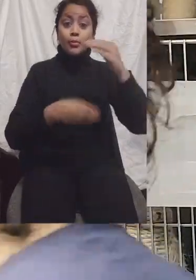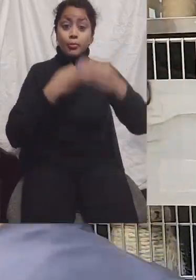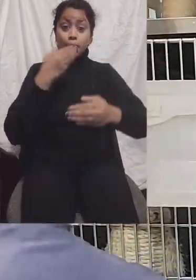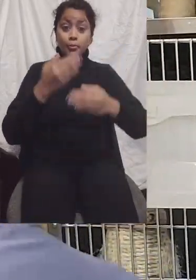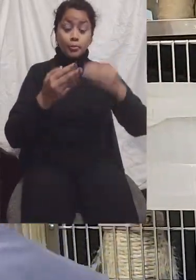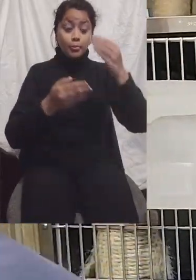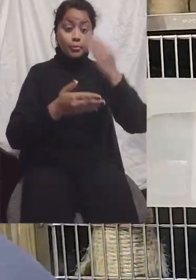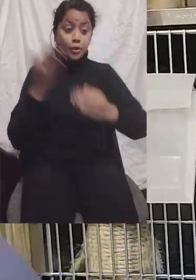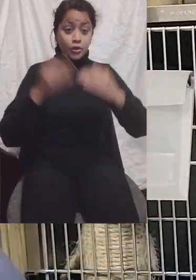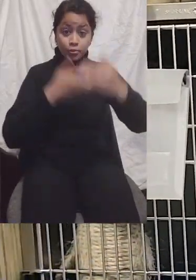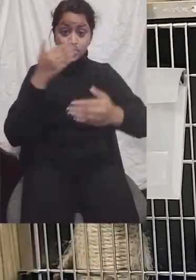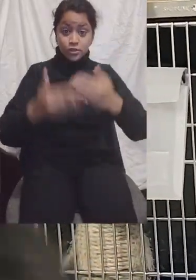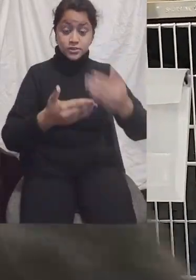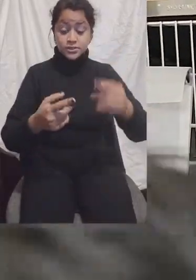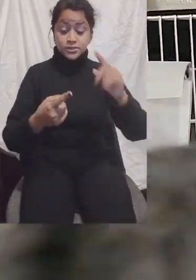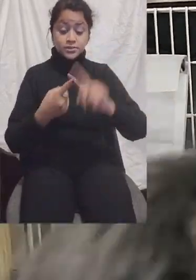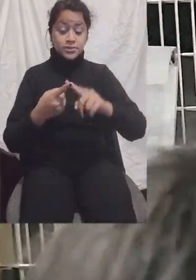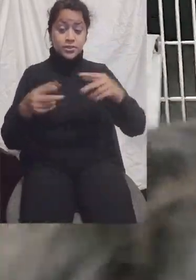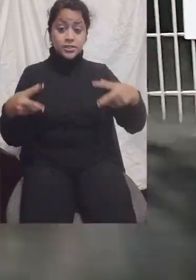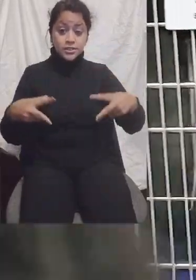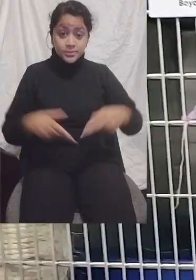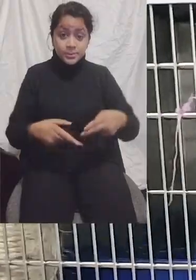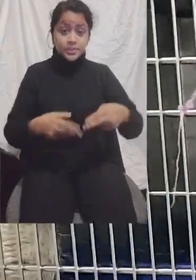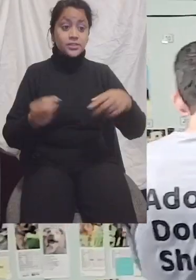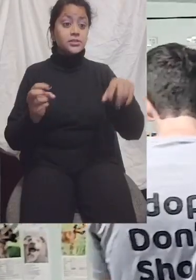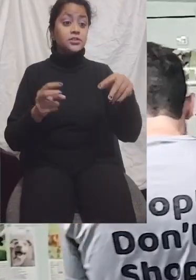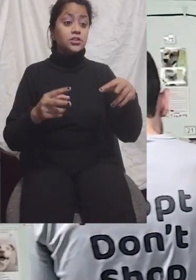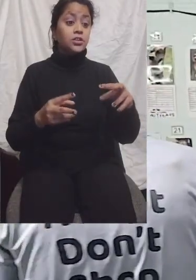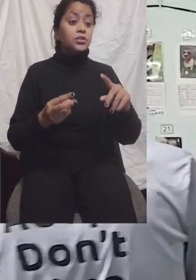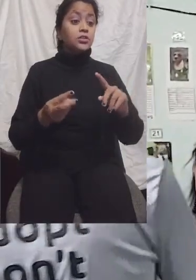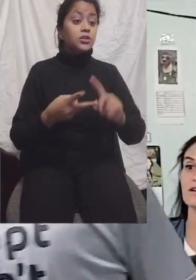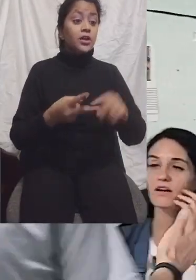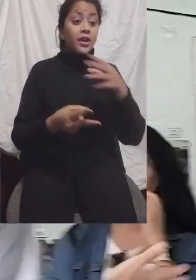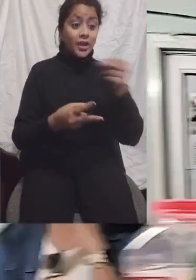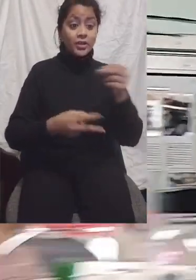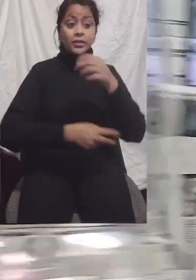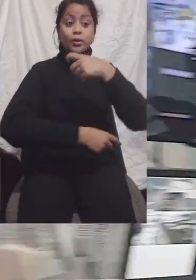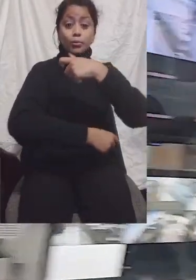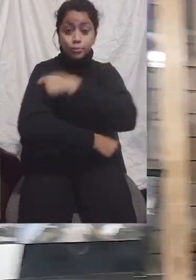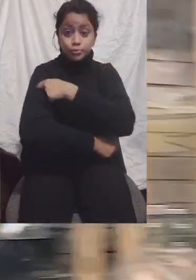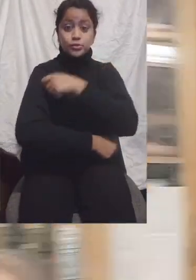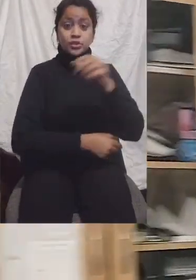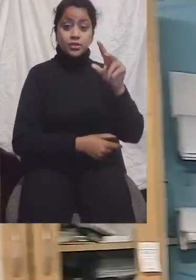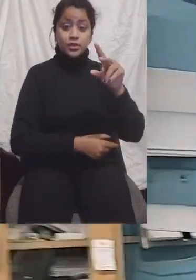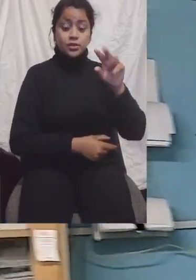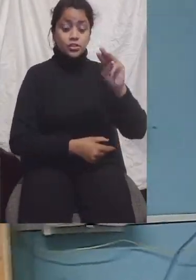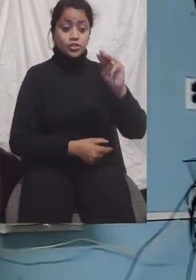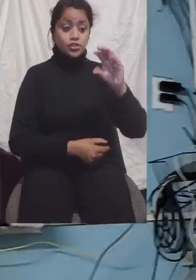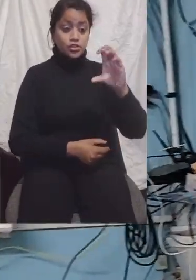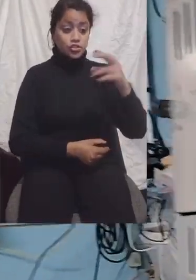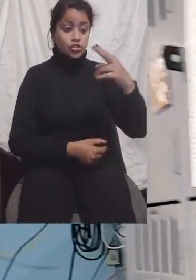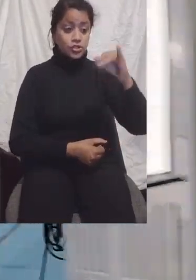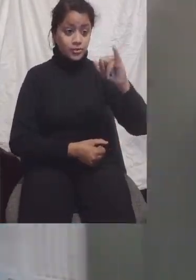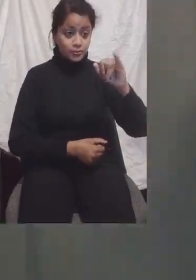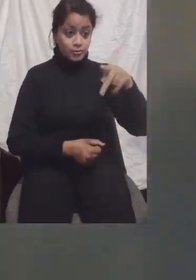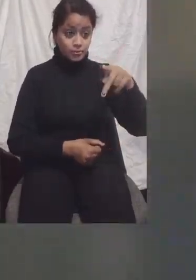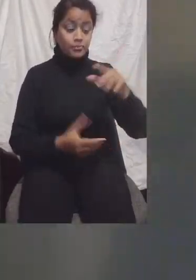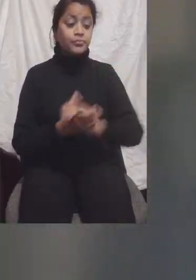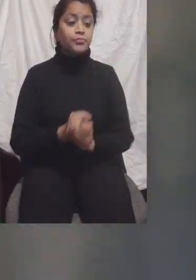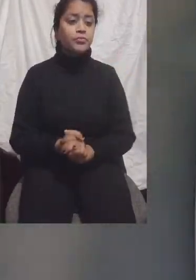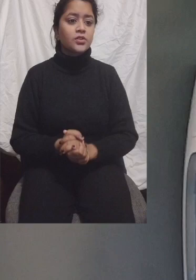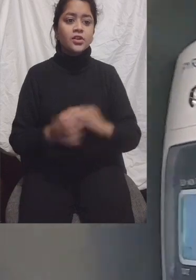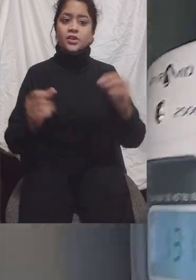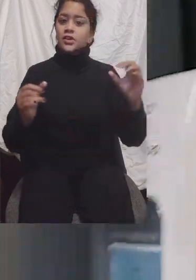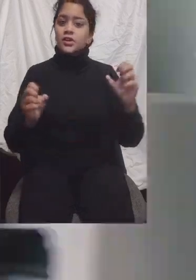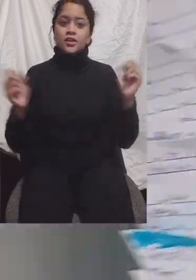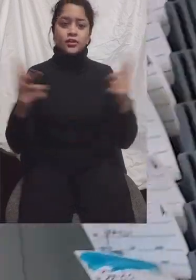microchipped. All right, let's go to the next one. So we're now going into puppy adoption. There is,